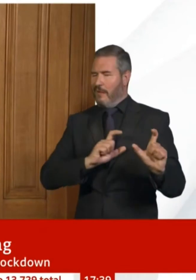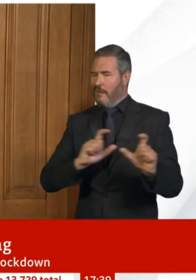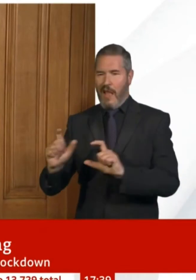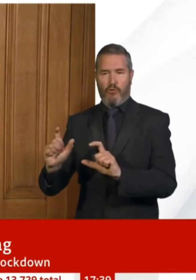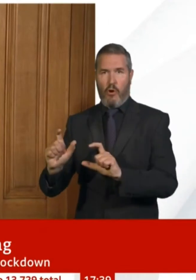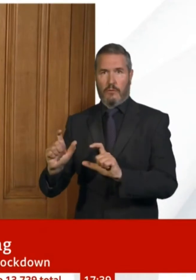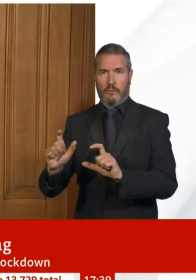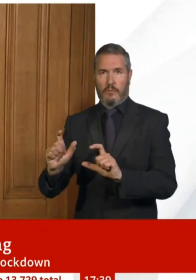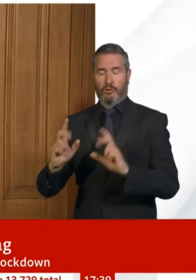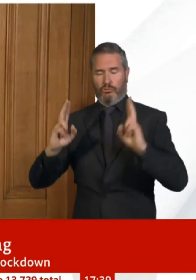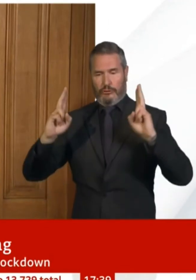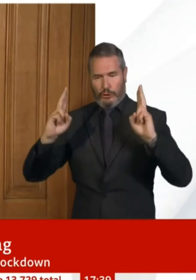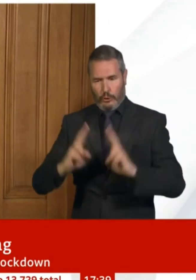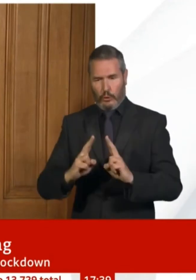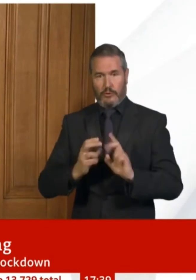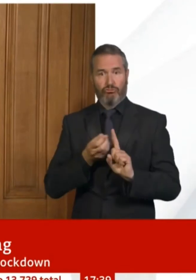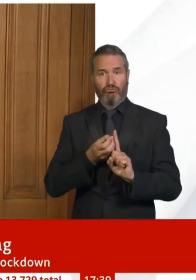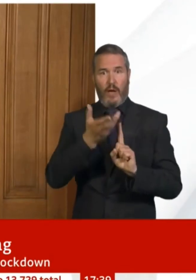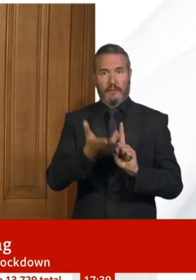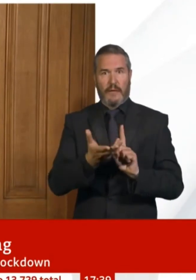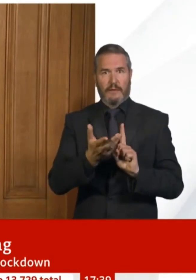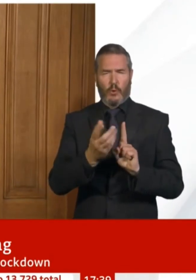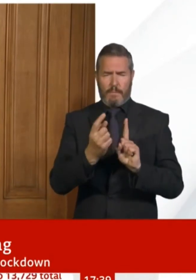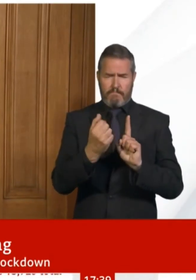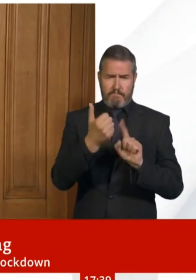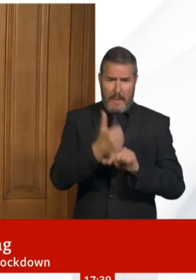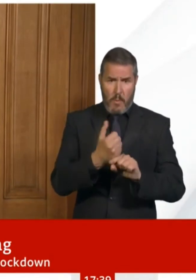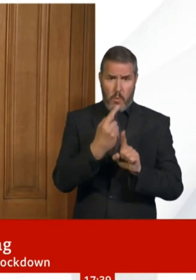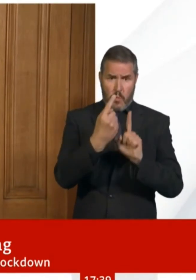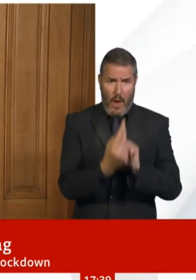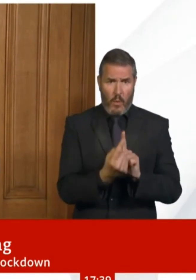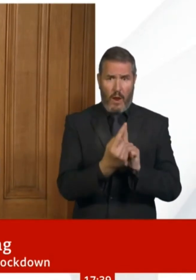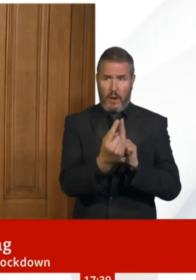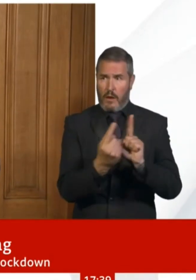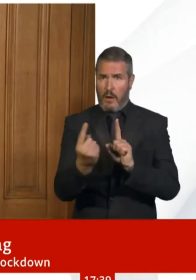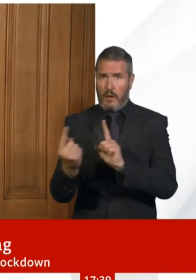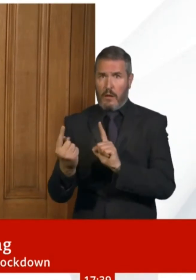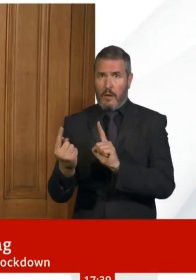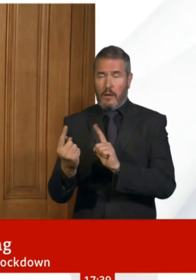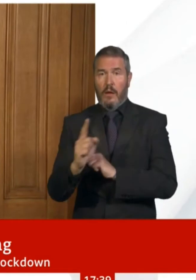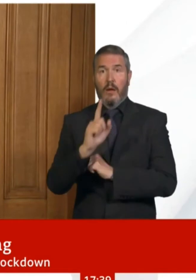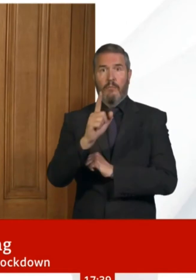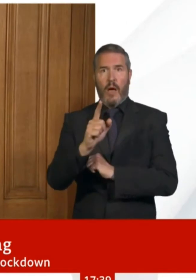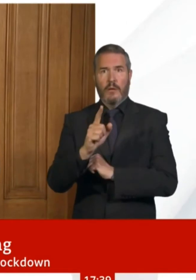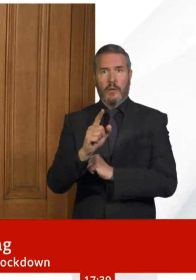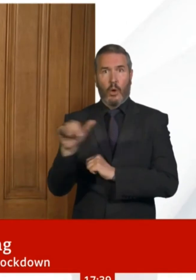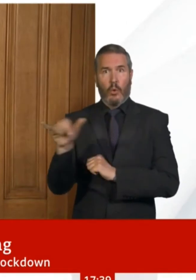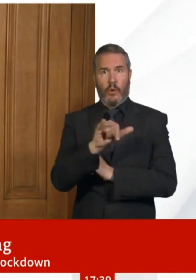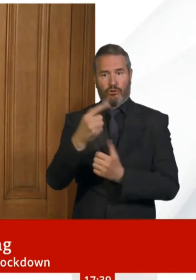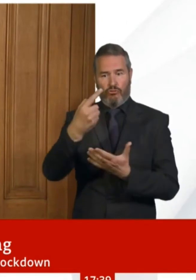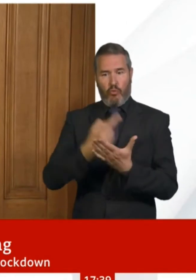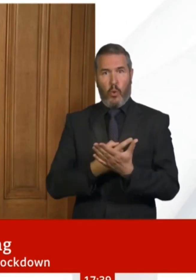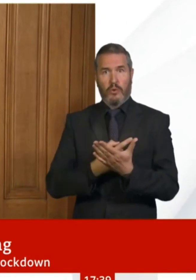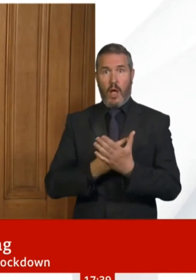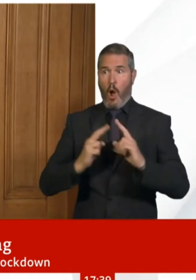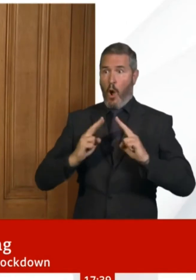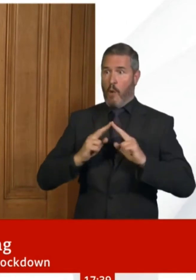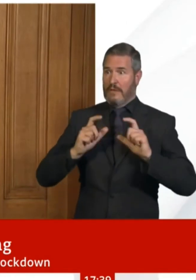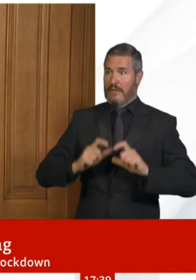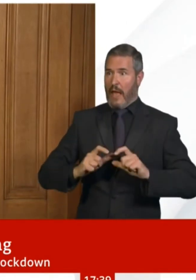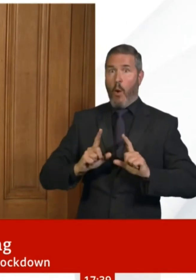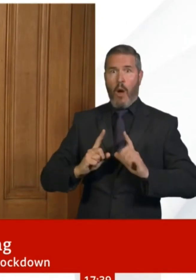to a low level. At that point, there may be decisions about which ones to relax and which ones not to